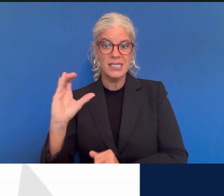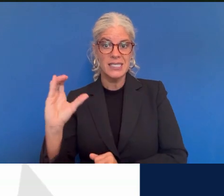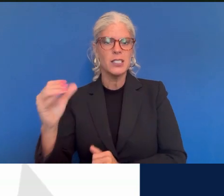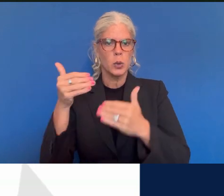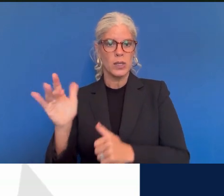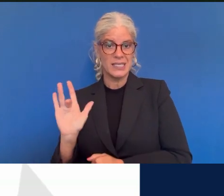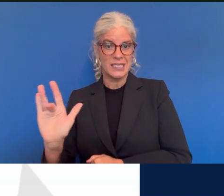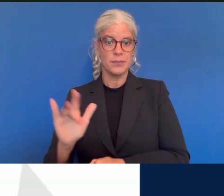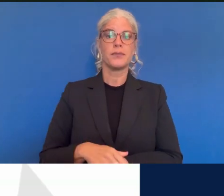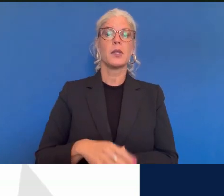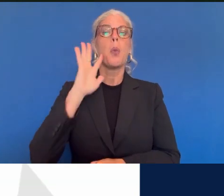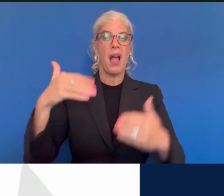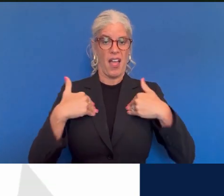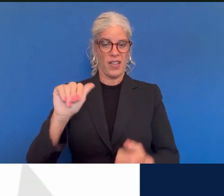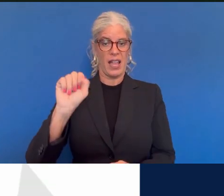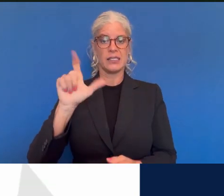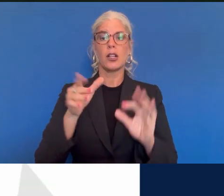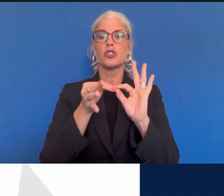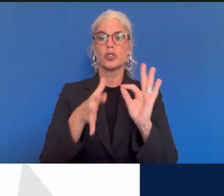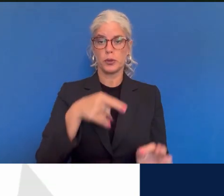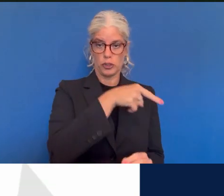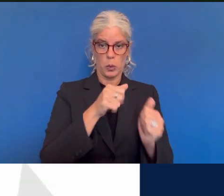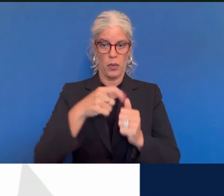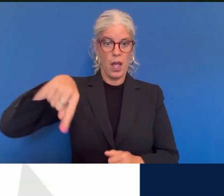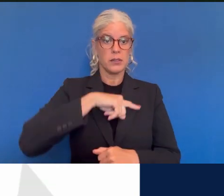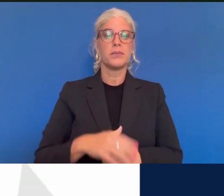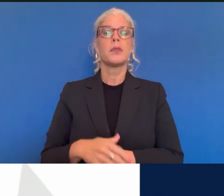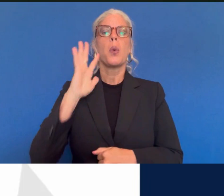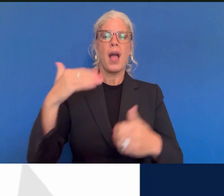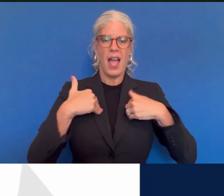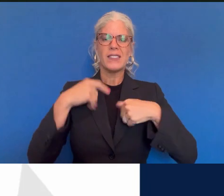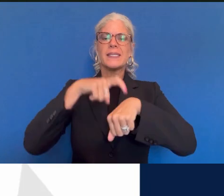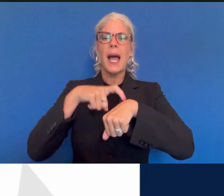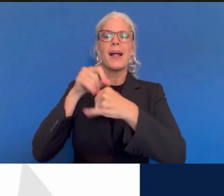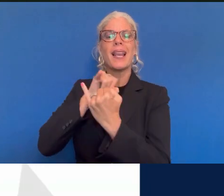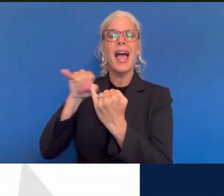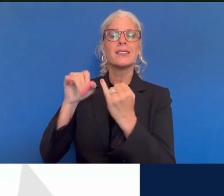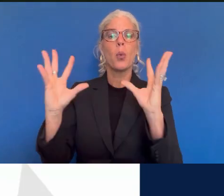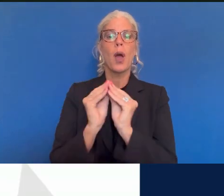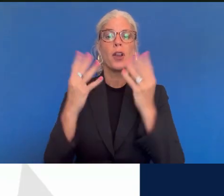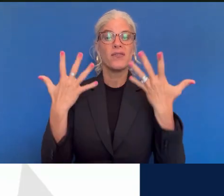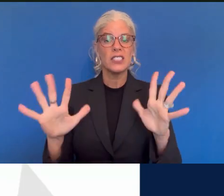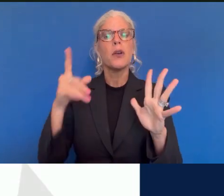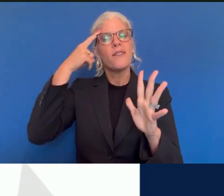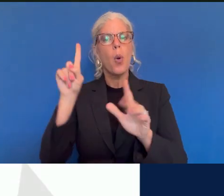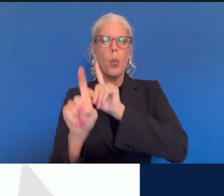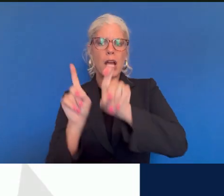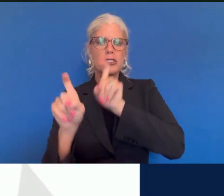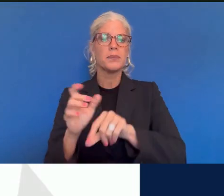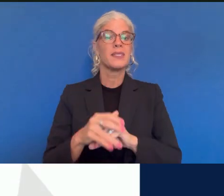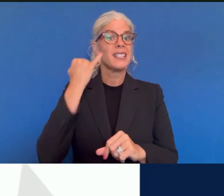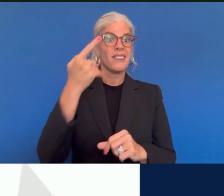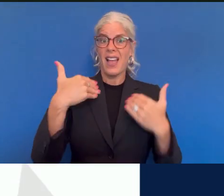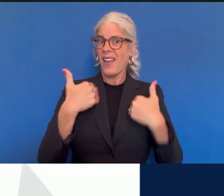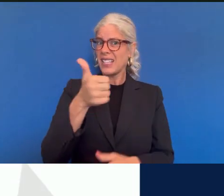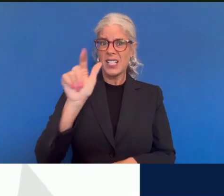well. There will be time at the end of the webinar for questions. If you have any questions, please feel free to put them in the Q&A box, and